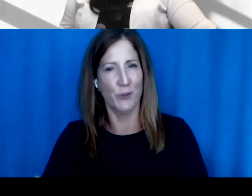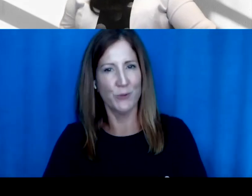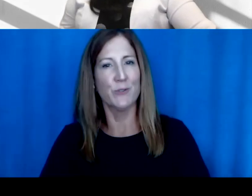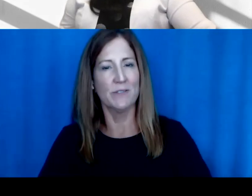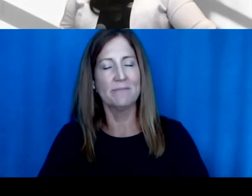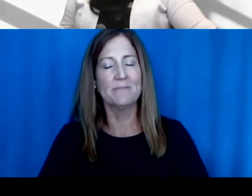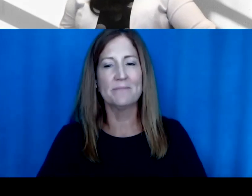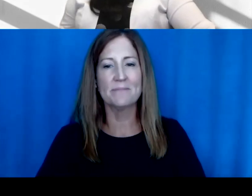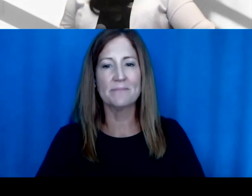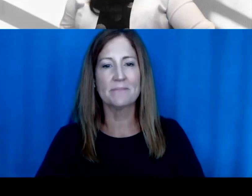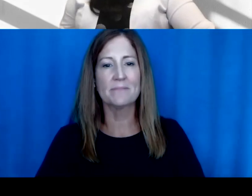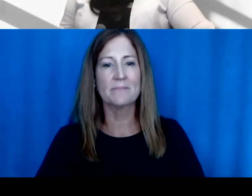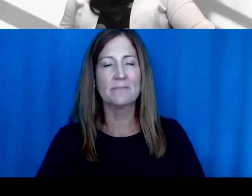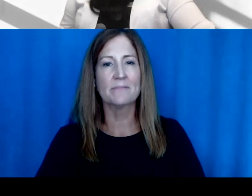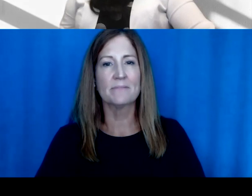And